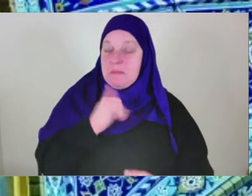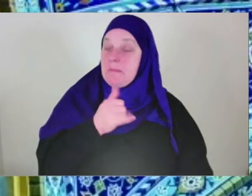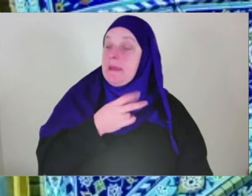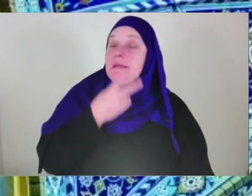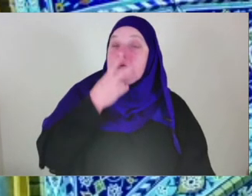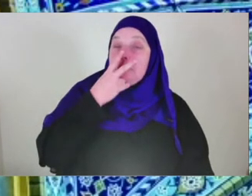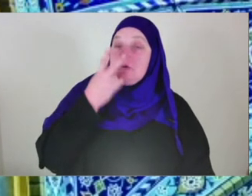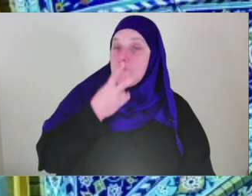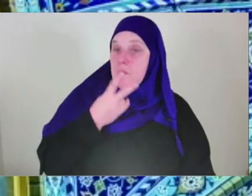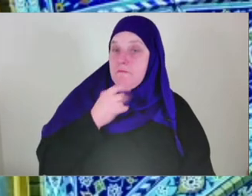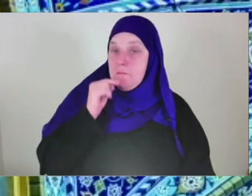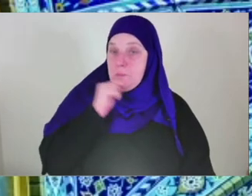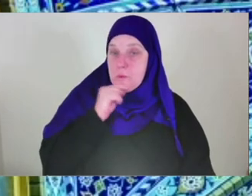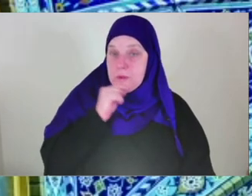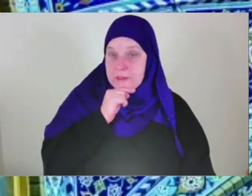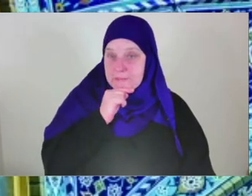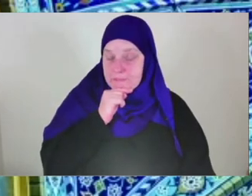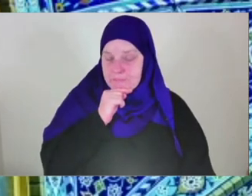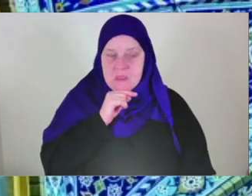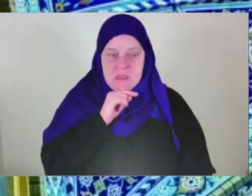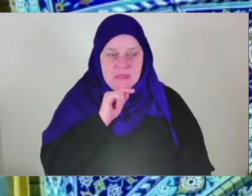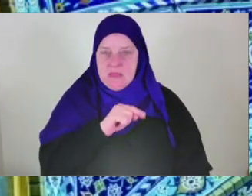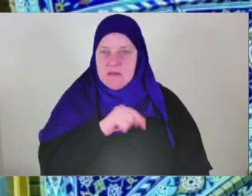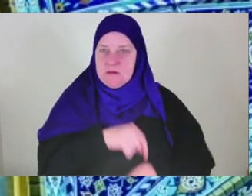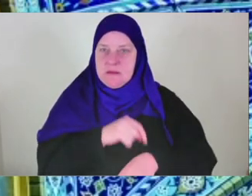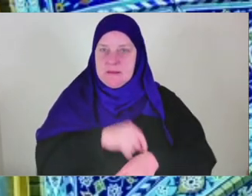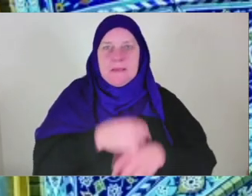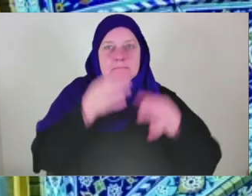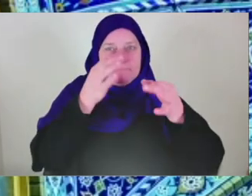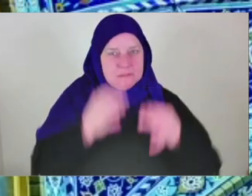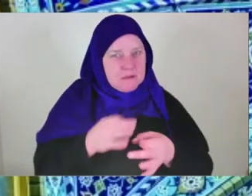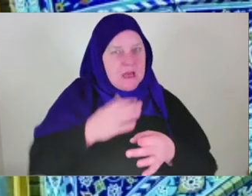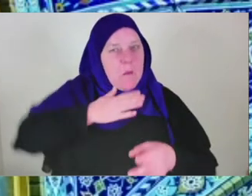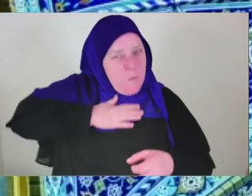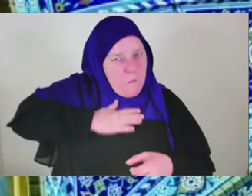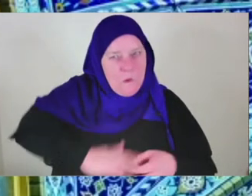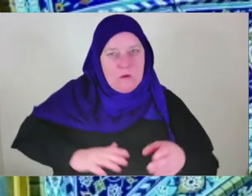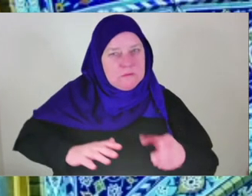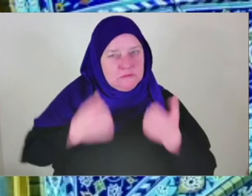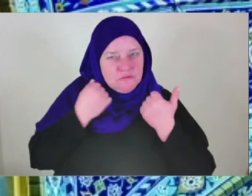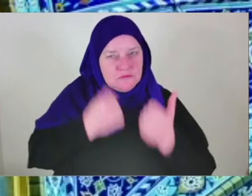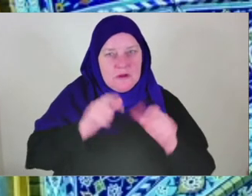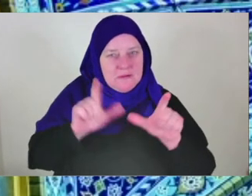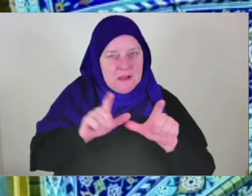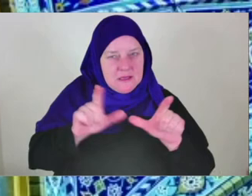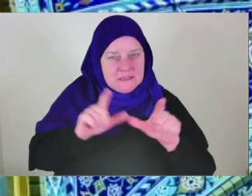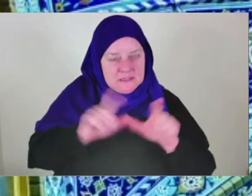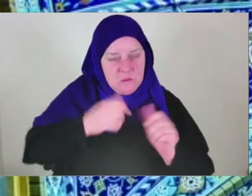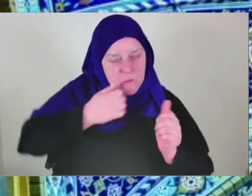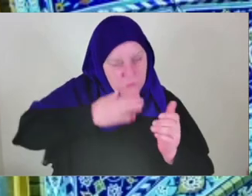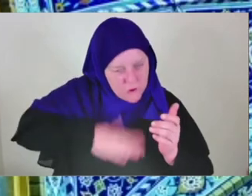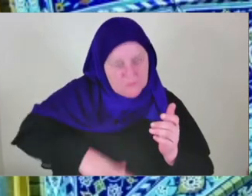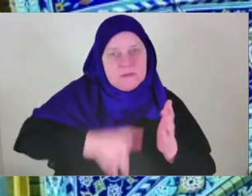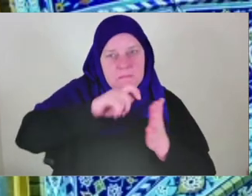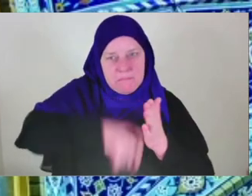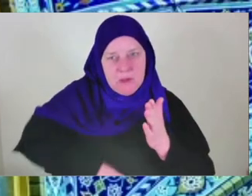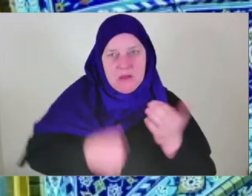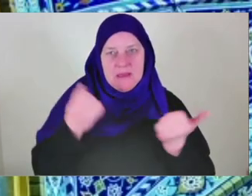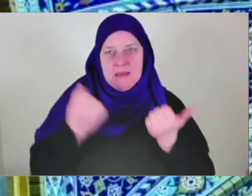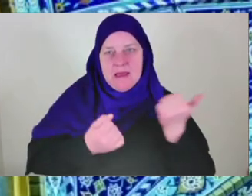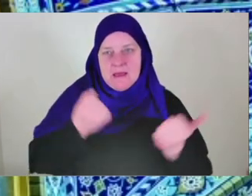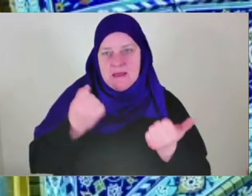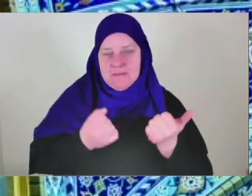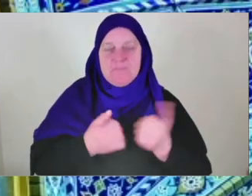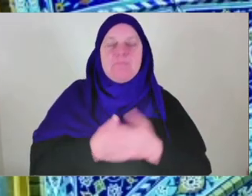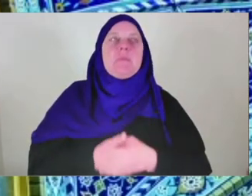let's say that he knows that at the time that he gets 18 and wants to have his license and drive a car, he cannot afford to buy a car there and then,